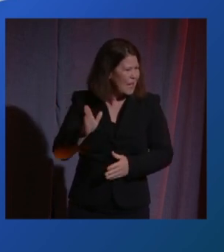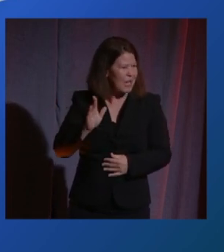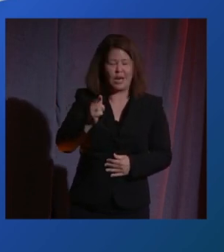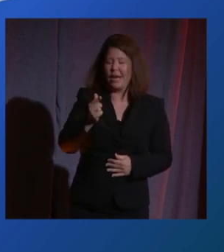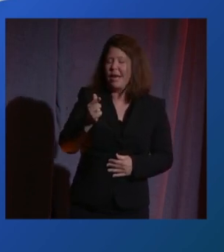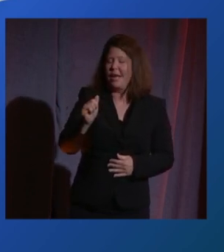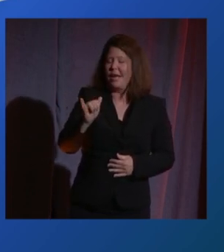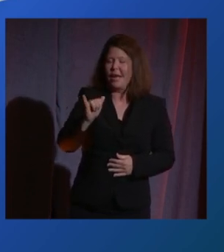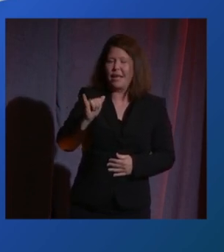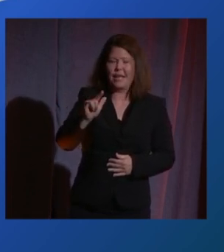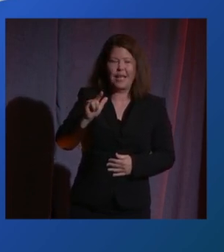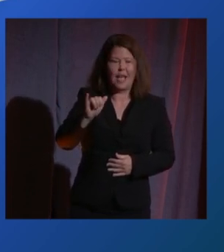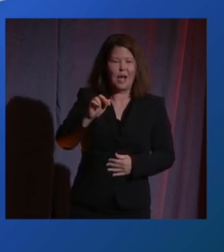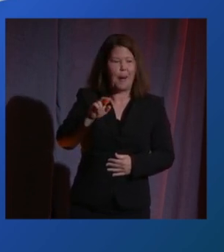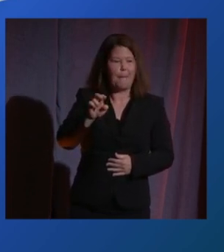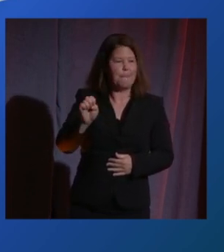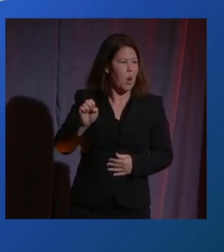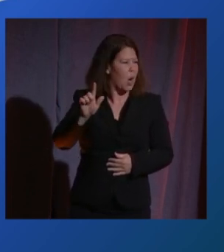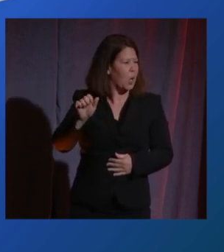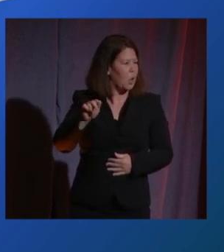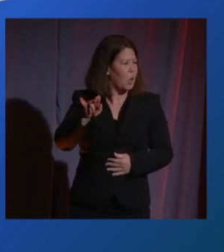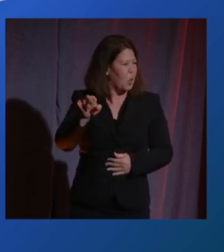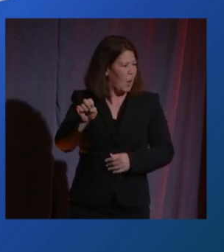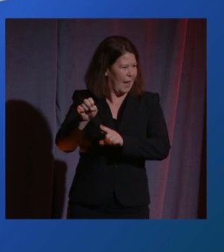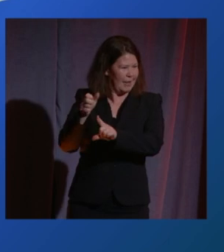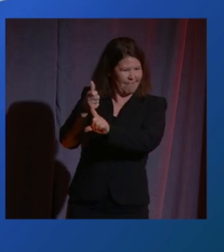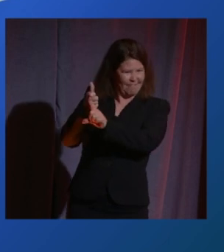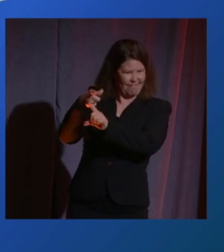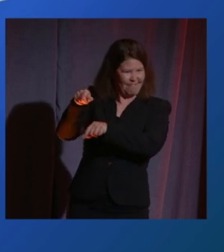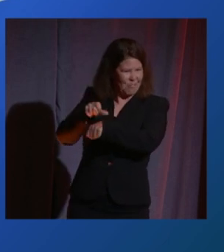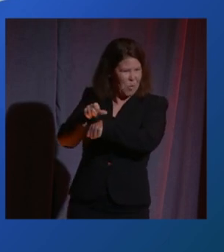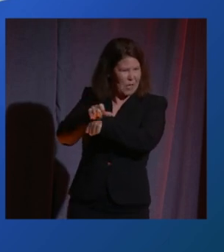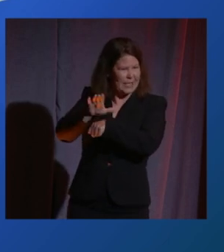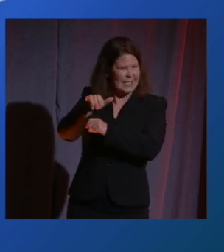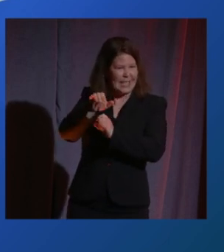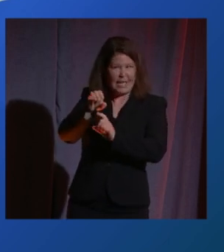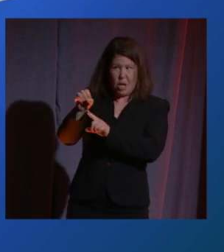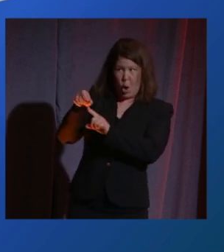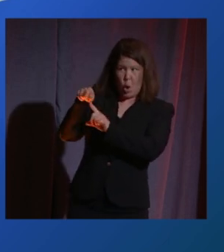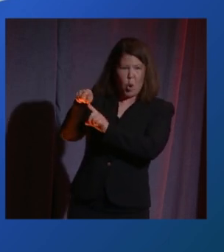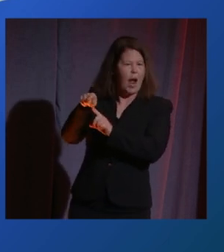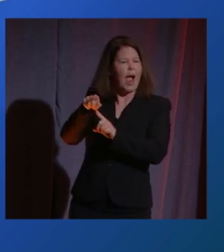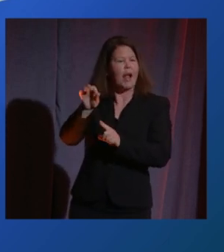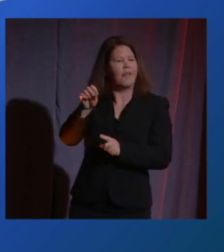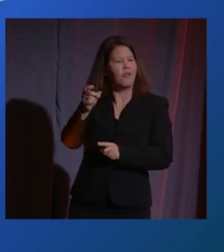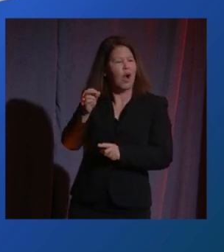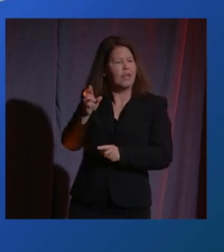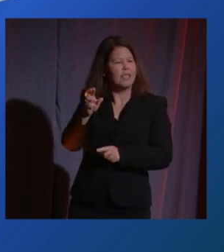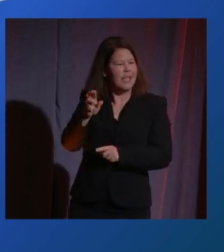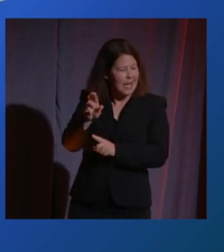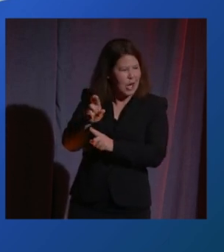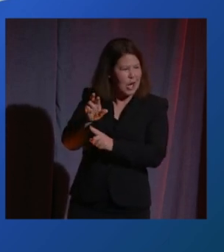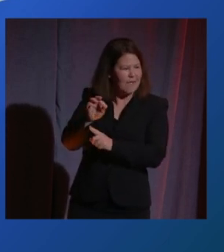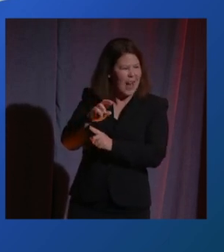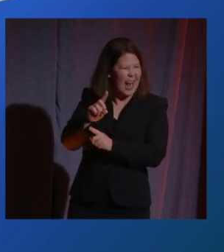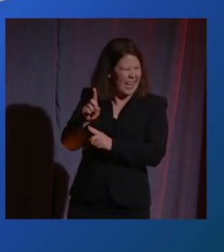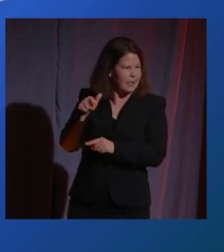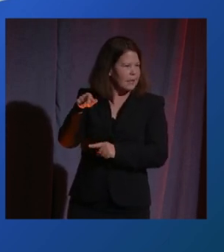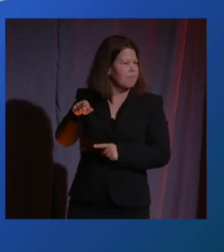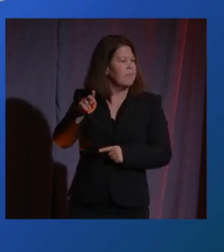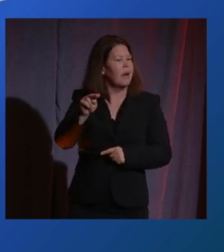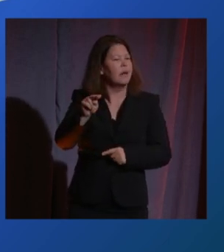Louie partners and the CEO of America's Frontier fund a nonprofit that invests in foundational Technologies